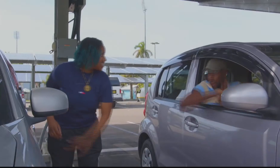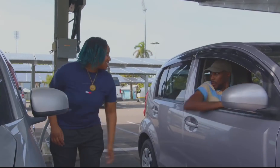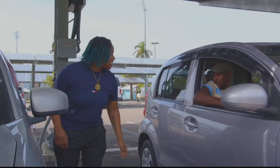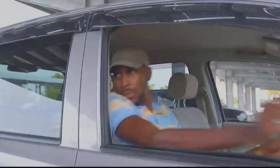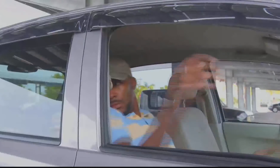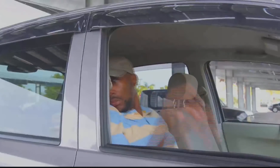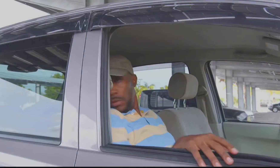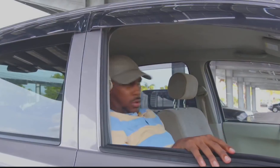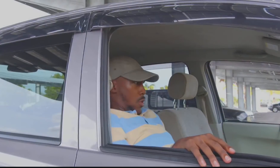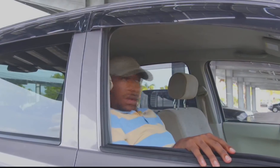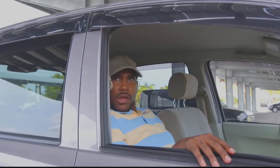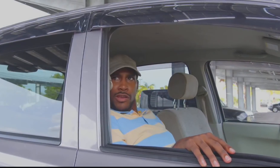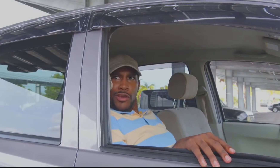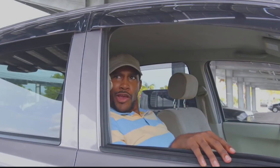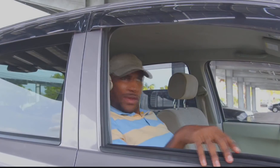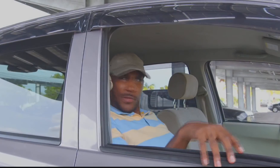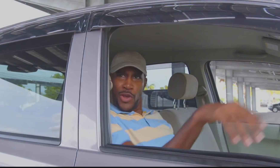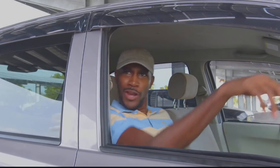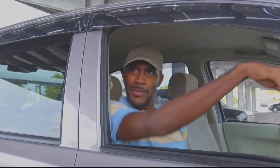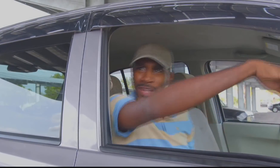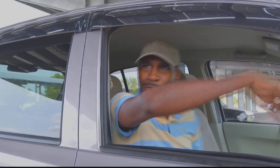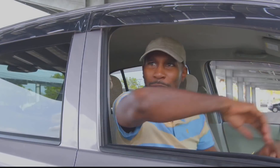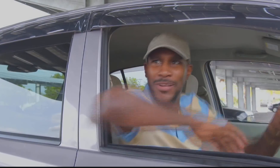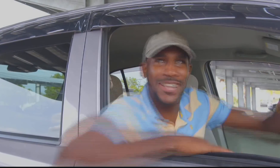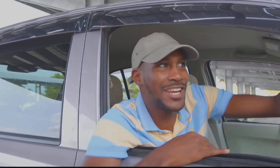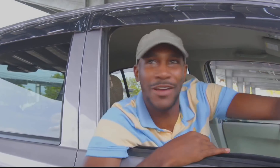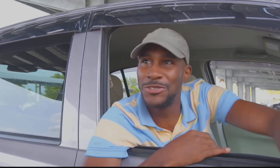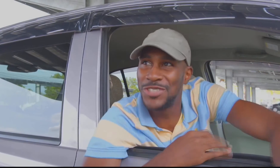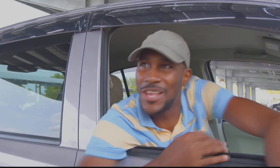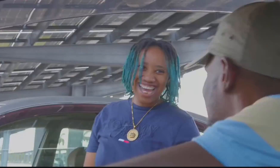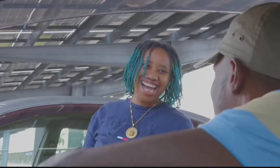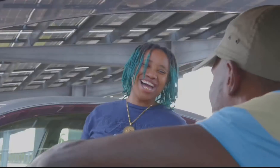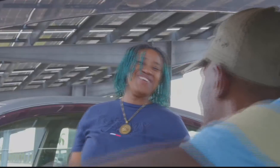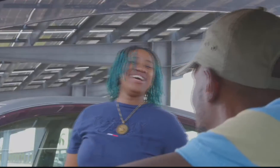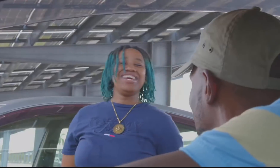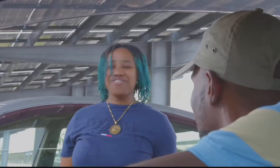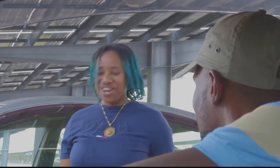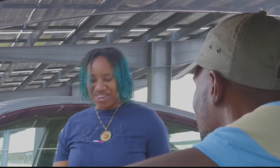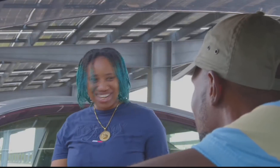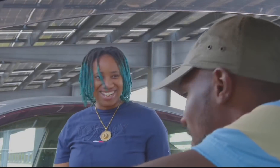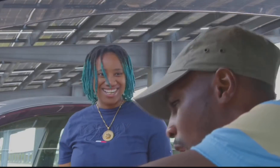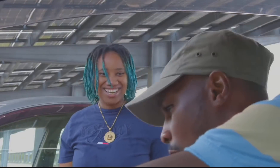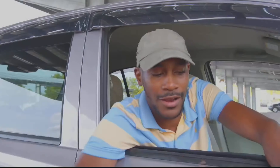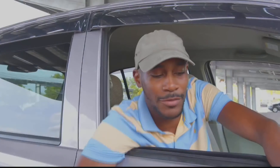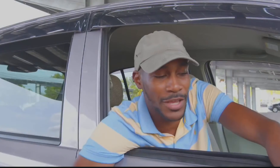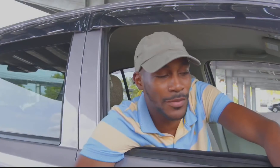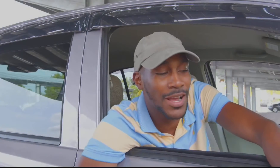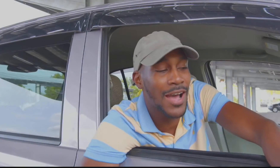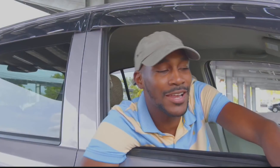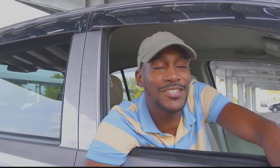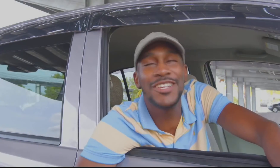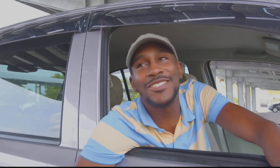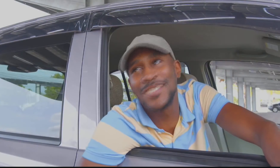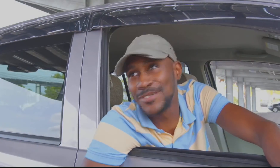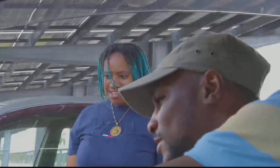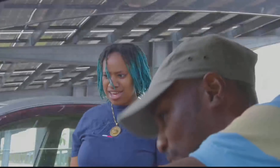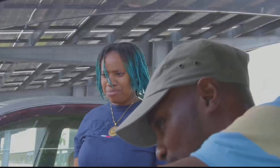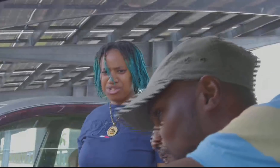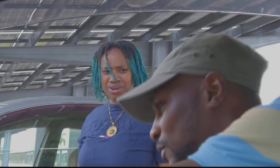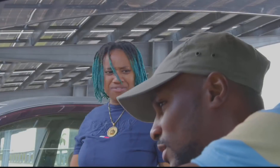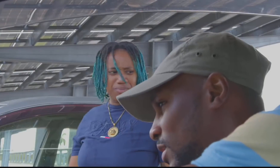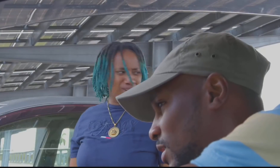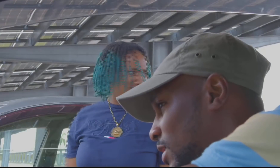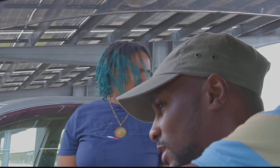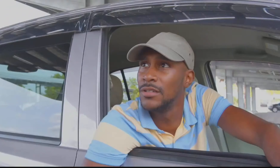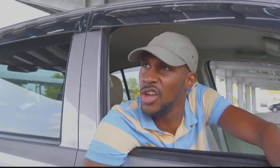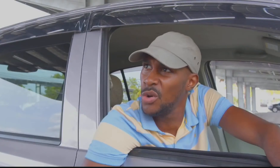Wait, that's you? Girl, don't be calling my name in public like that. What you saying? Hey, radio, why you here? Come to get my car license. Yeah,